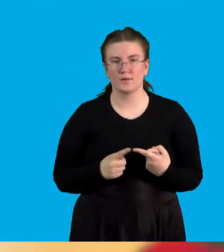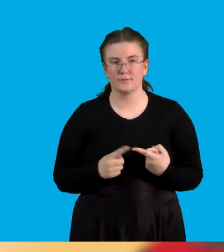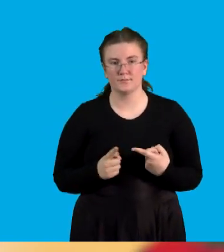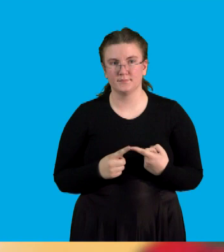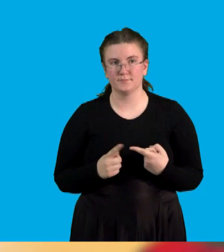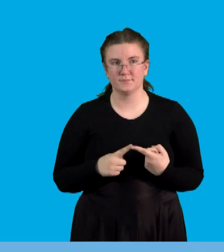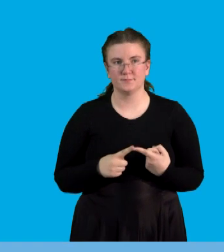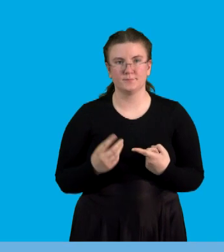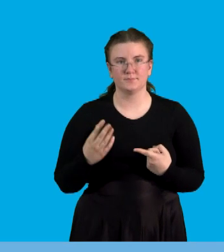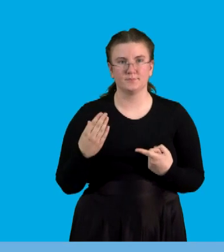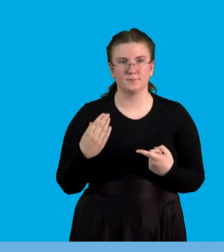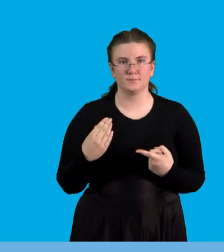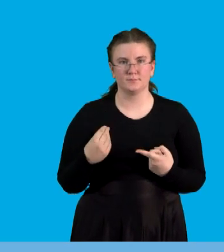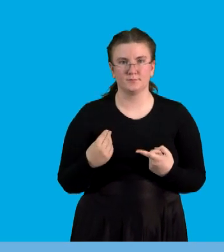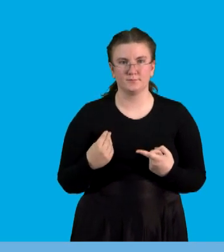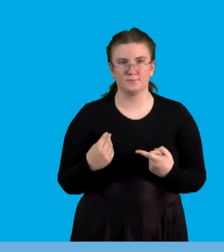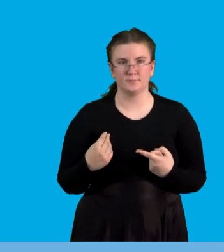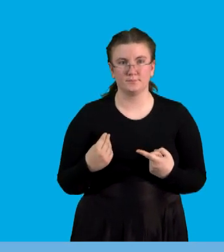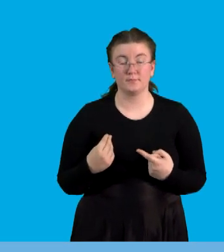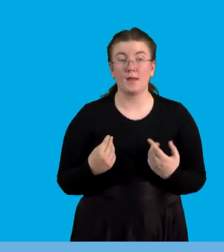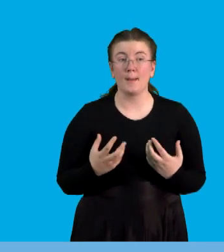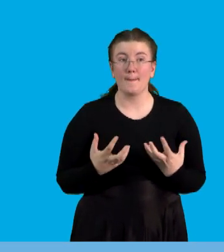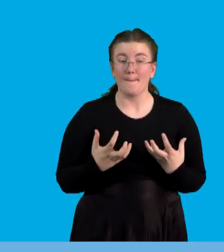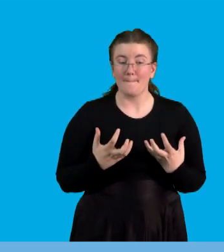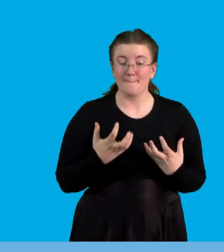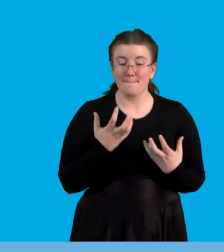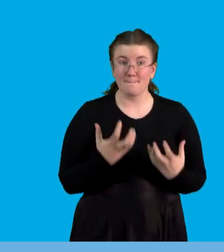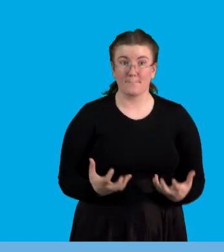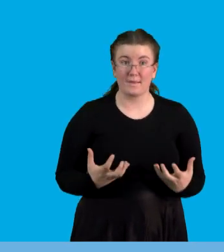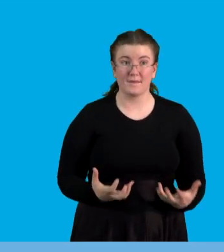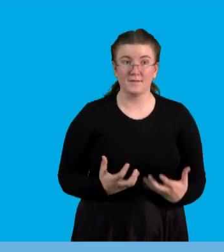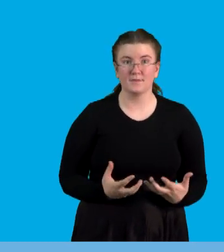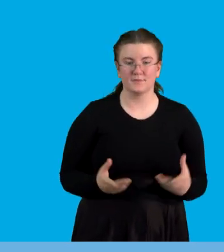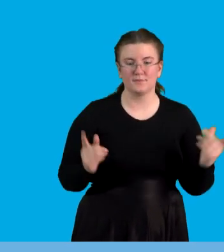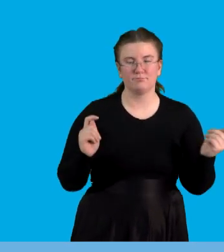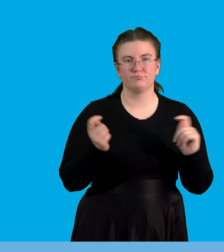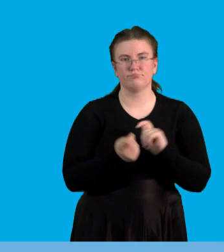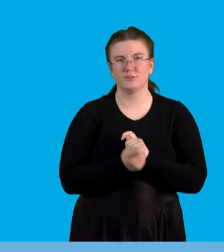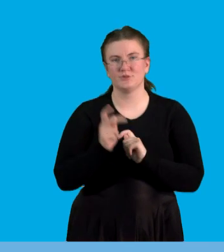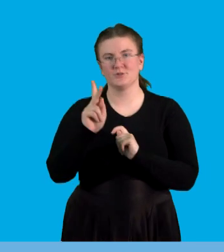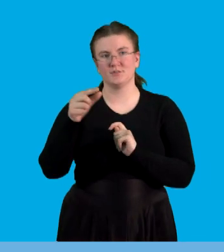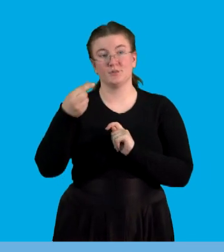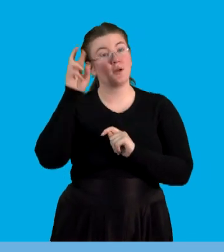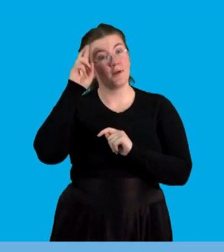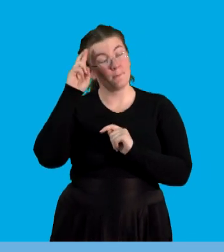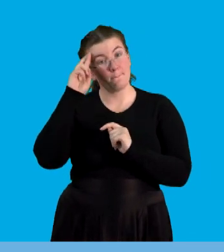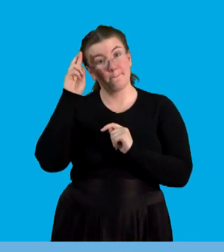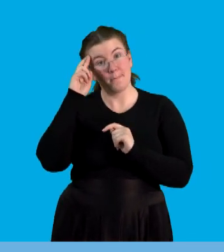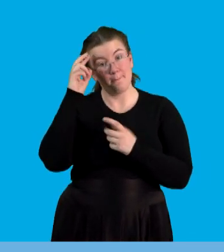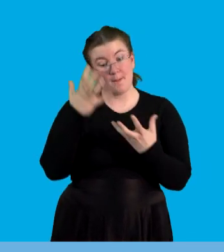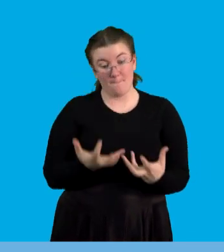is asking us to convert the following masses to kilograms. So remember that the SI unit